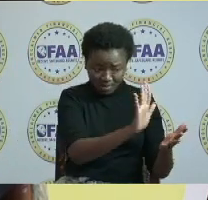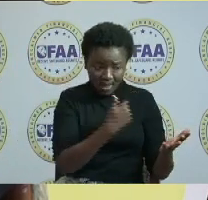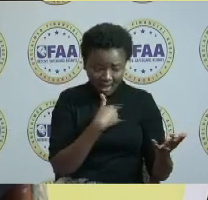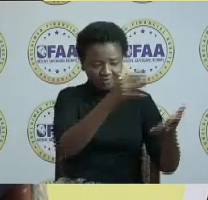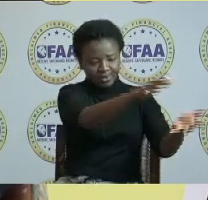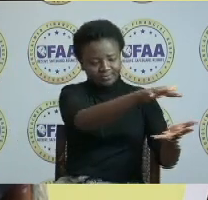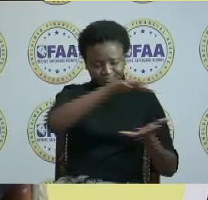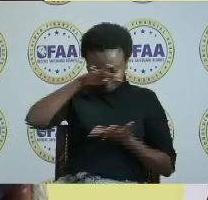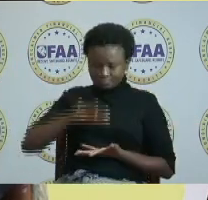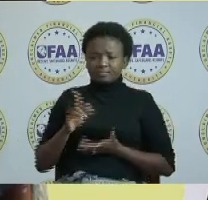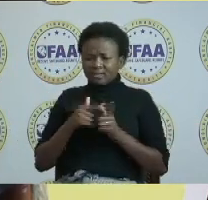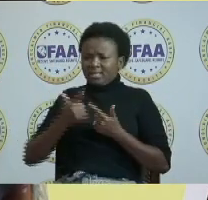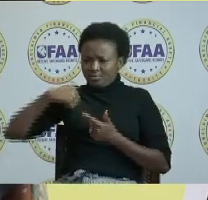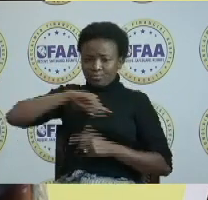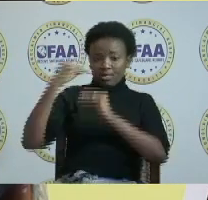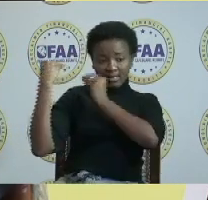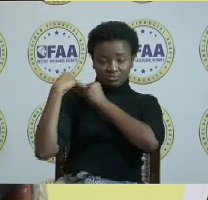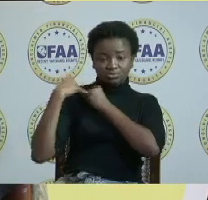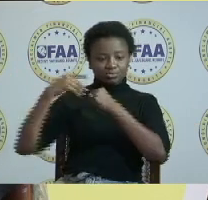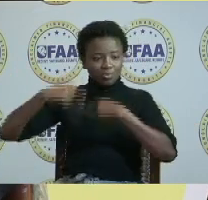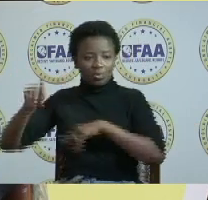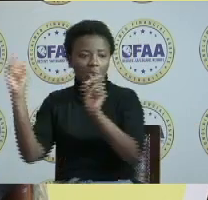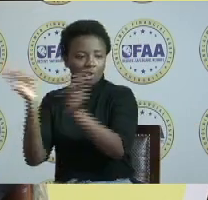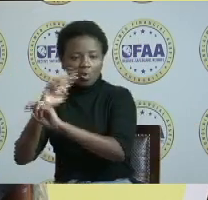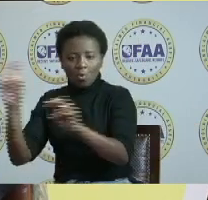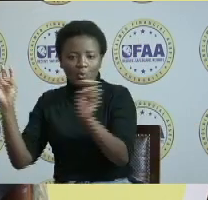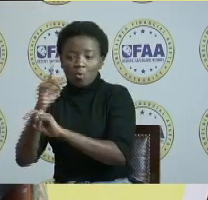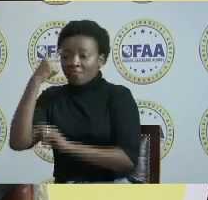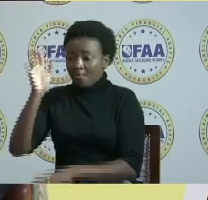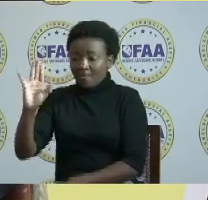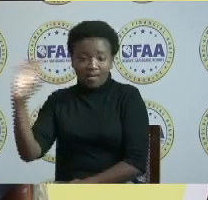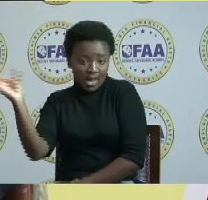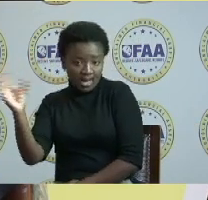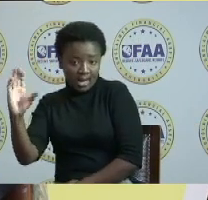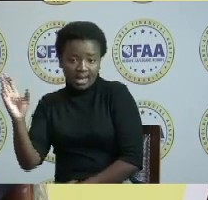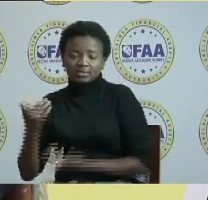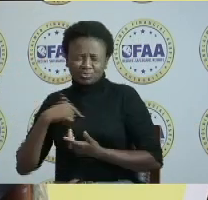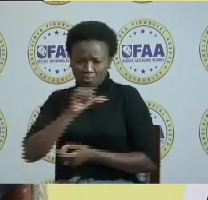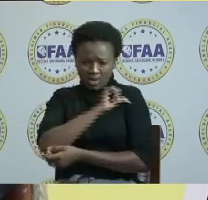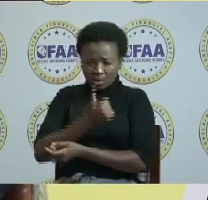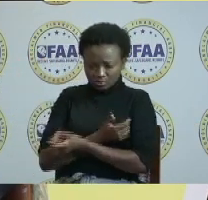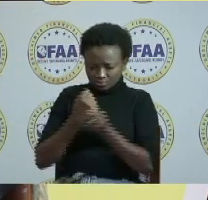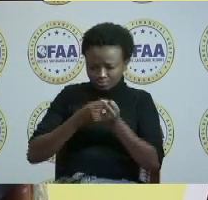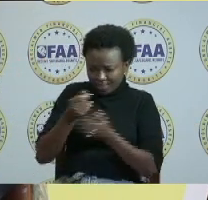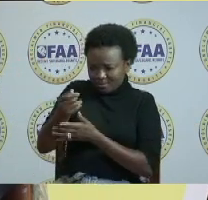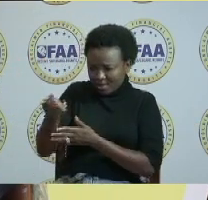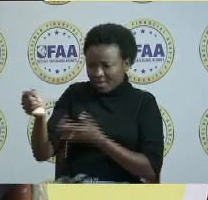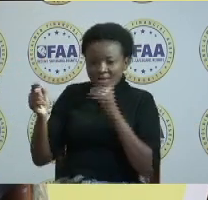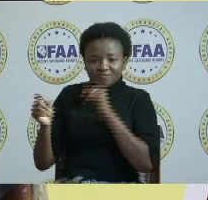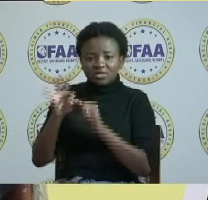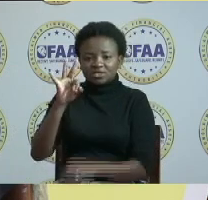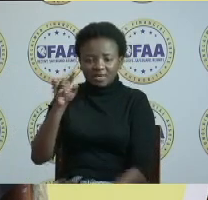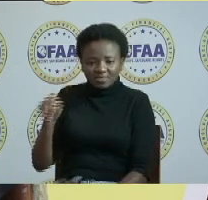reunification growing. And we are happy as an authority on how we are advancing on that front. So far, we've paid close to